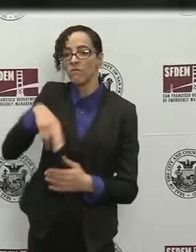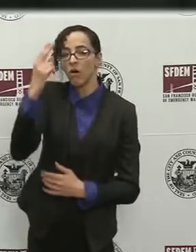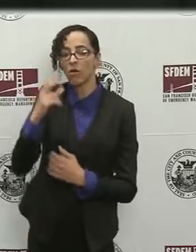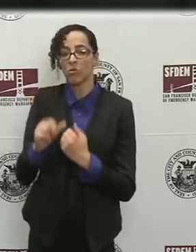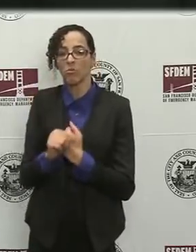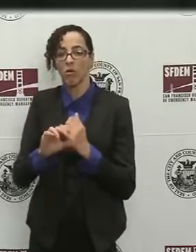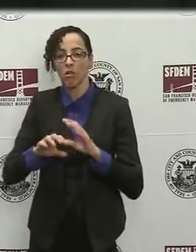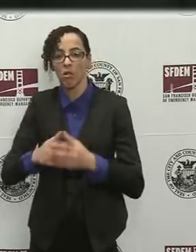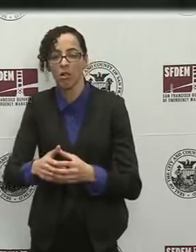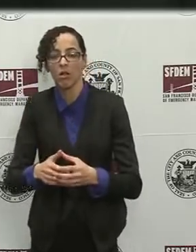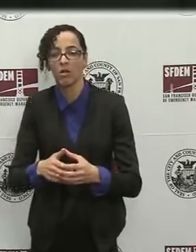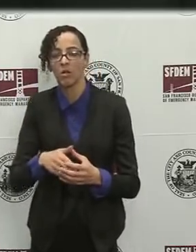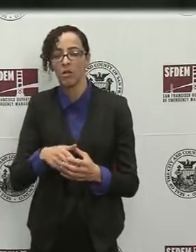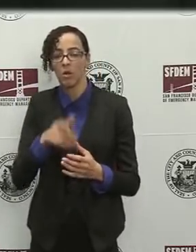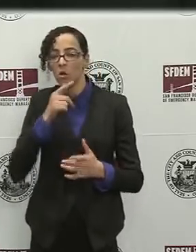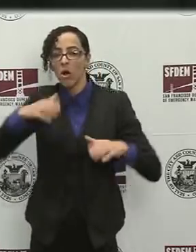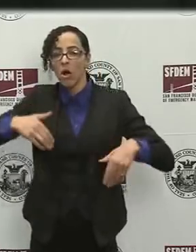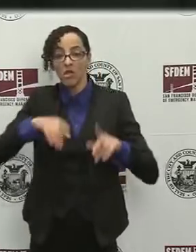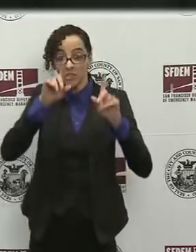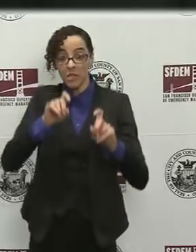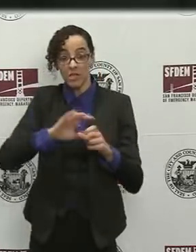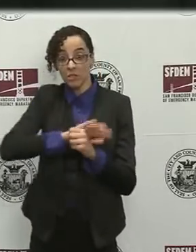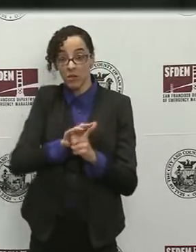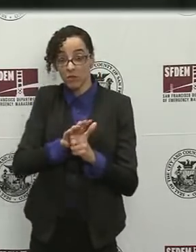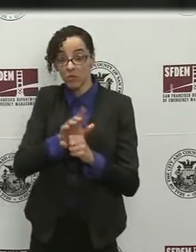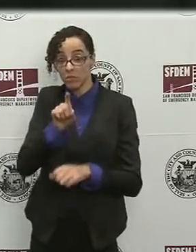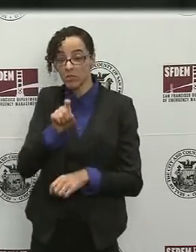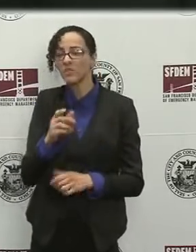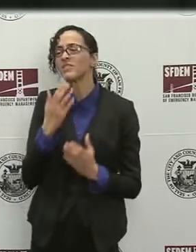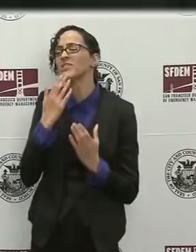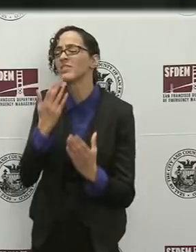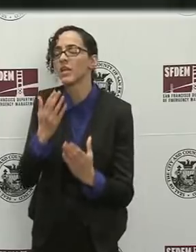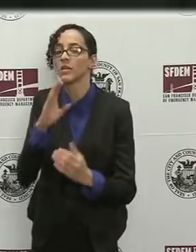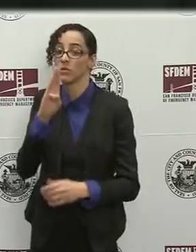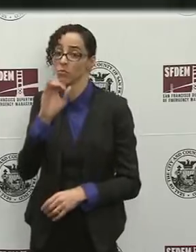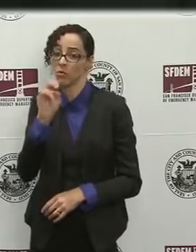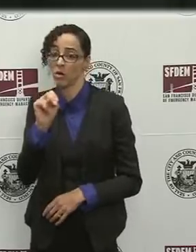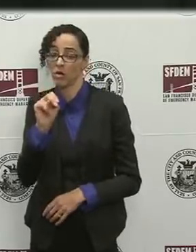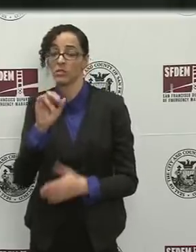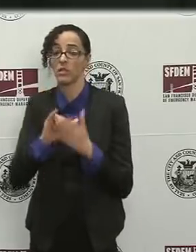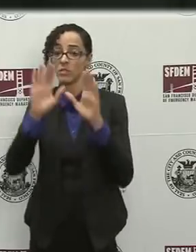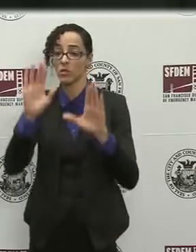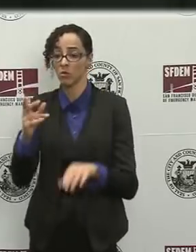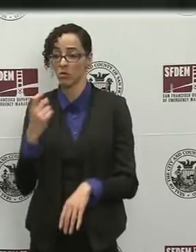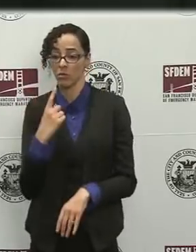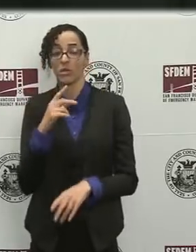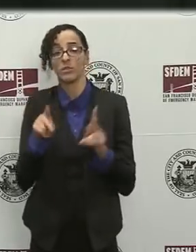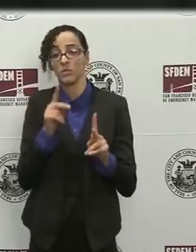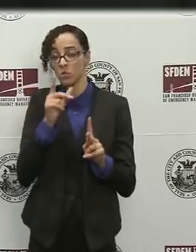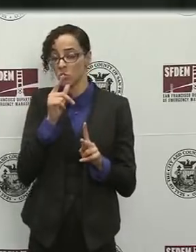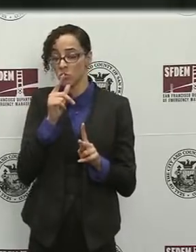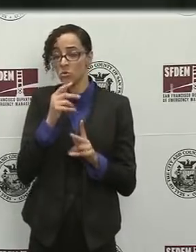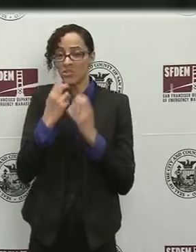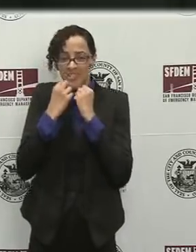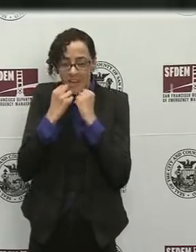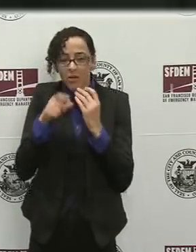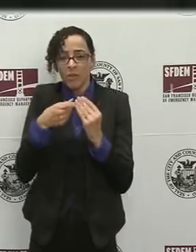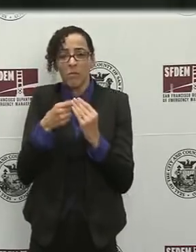Brian. Thank you. And again, for all of you who care so much about our unhoused, particularly our unsheltered